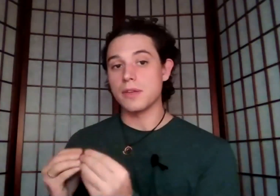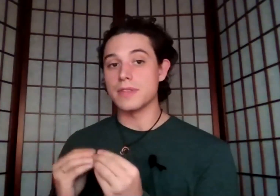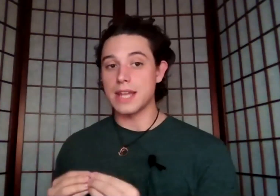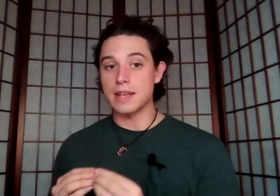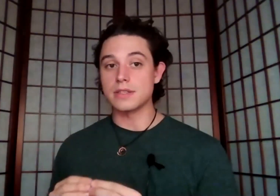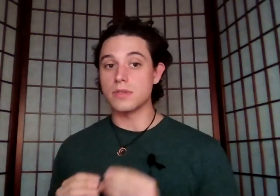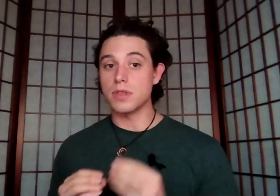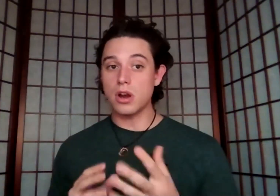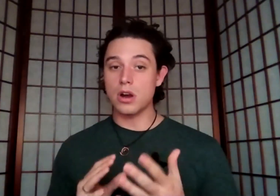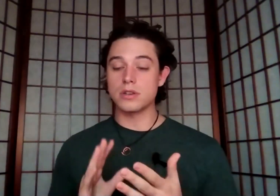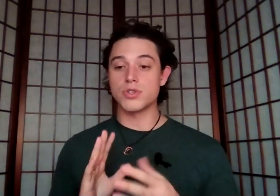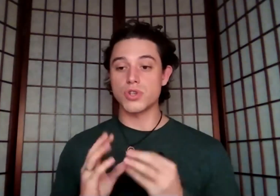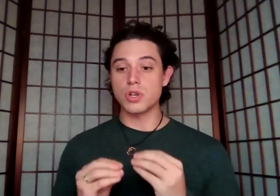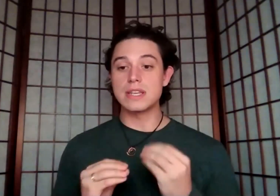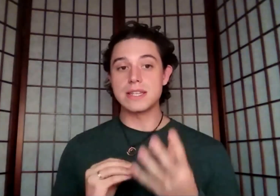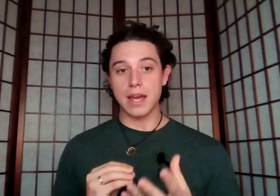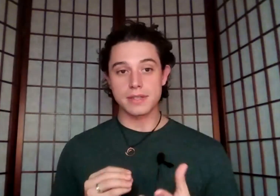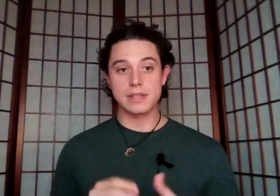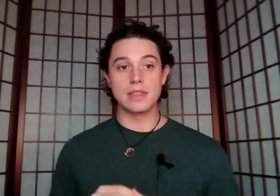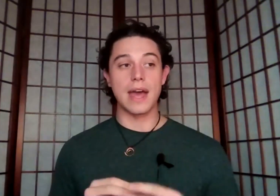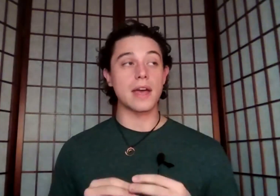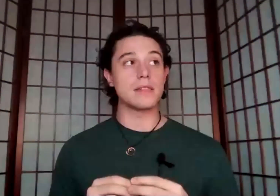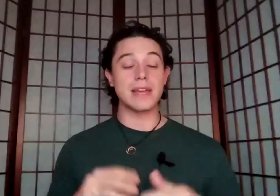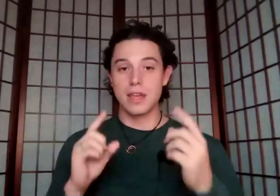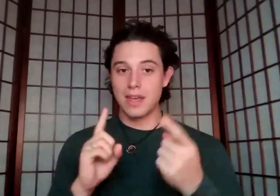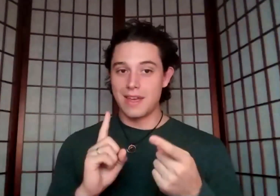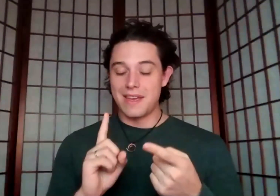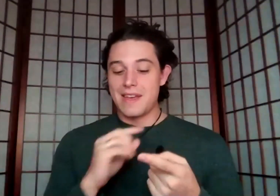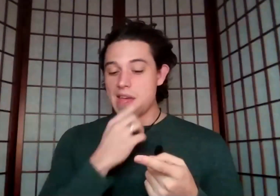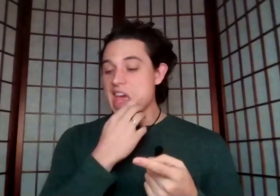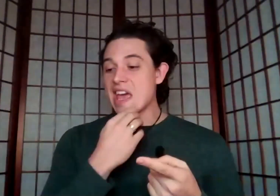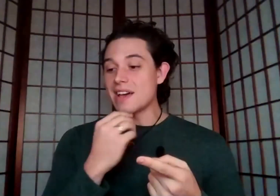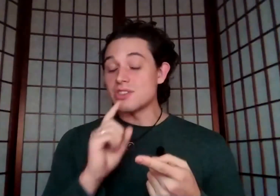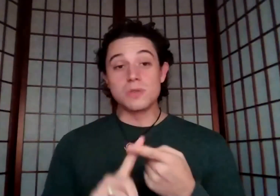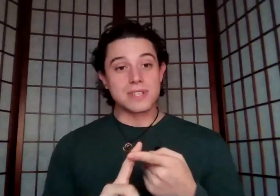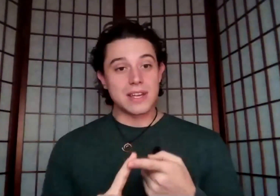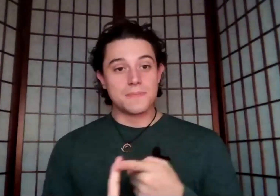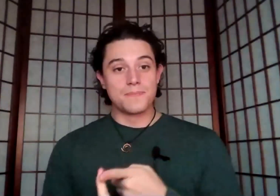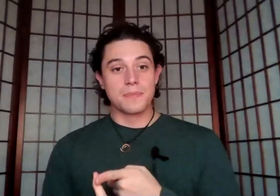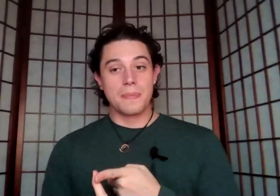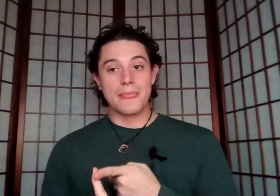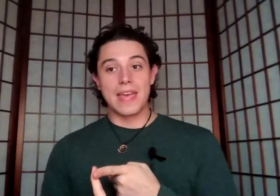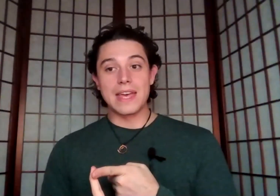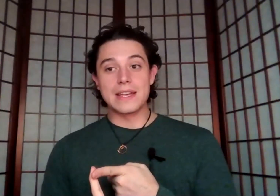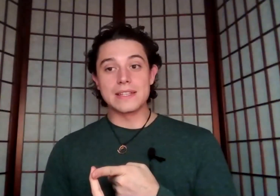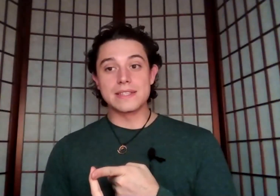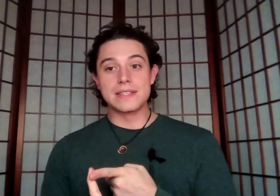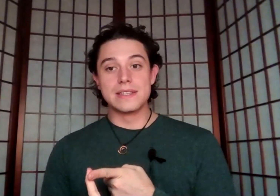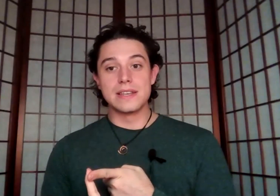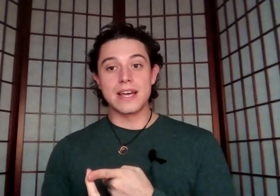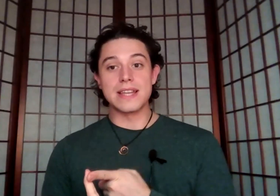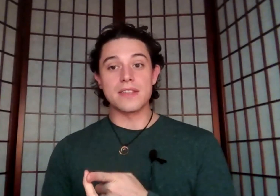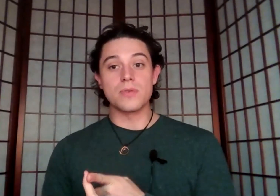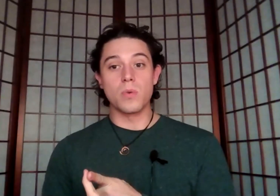help heal the dead. So there are certain deaths that, like a suicide,